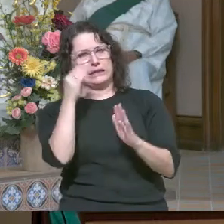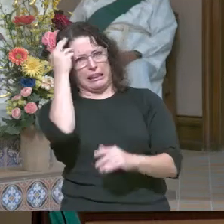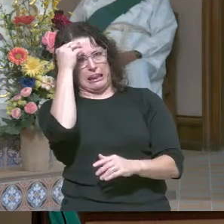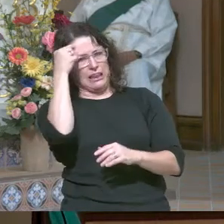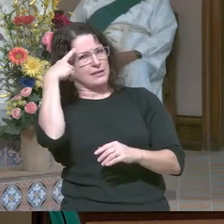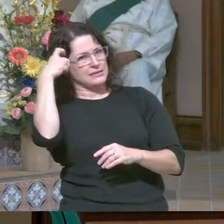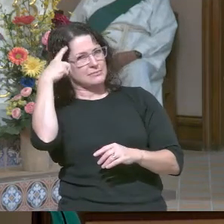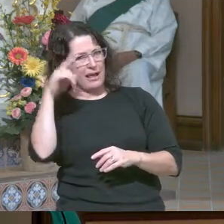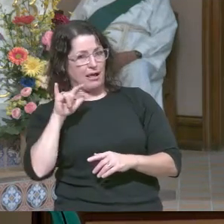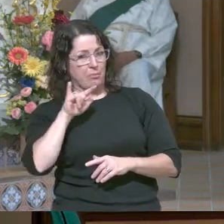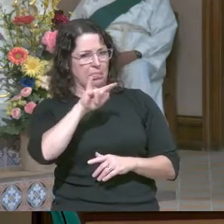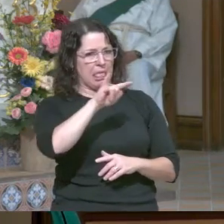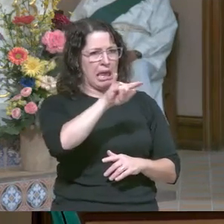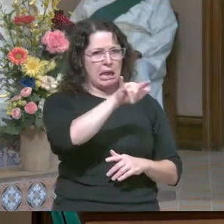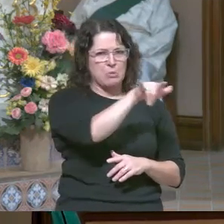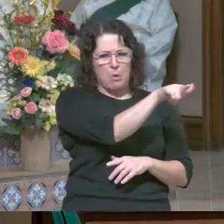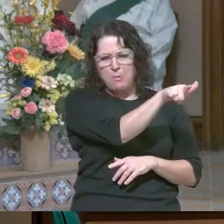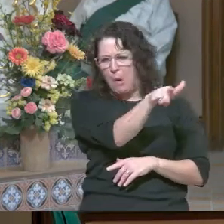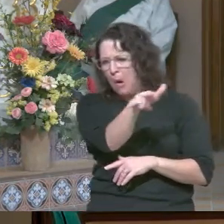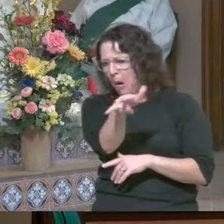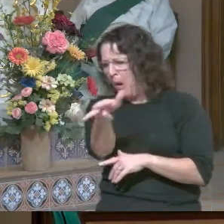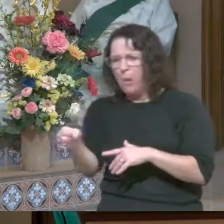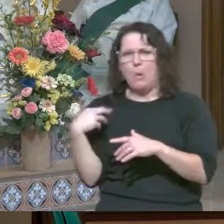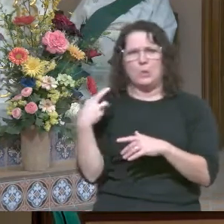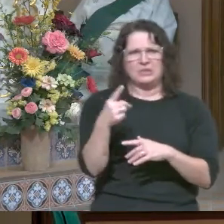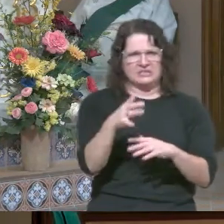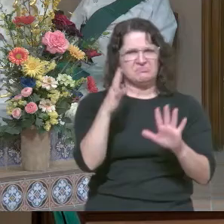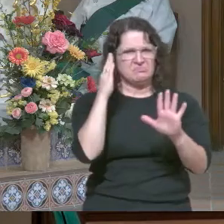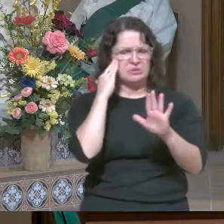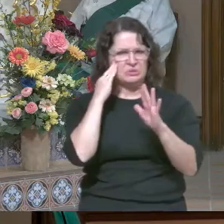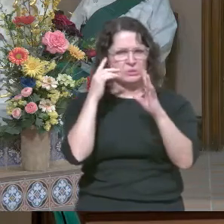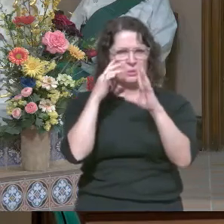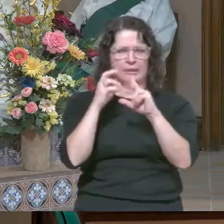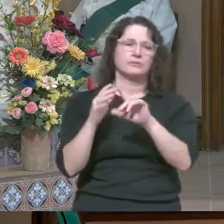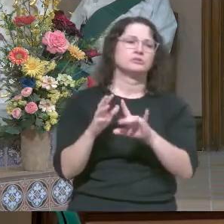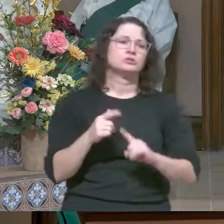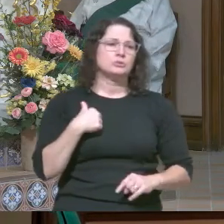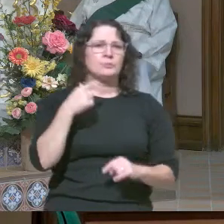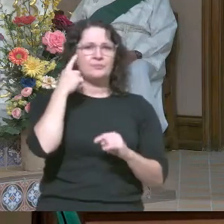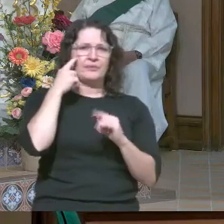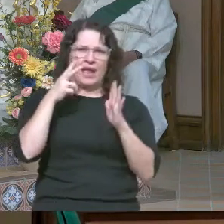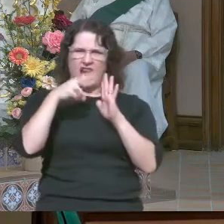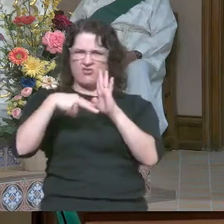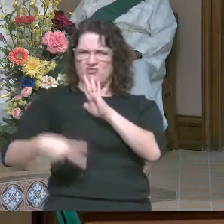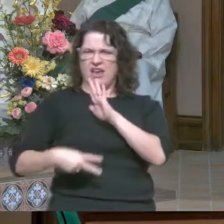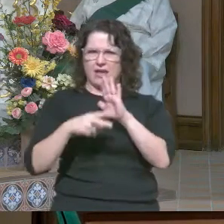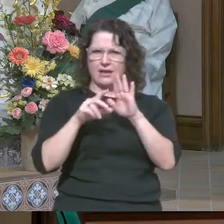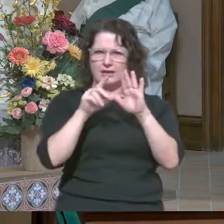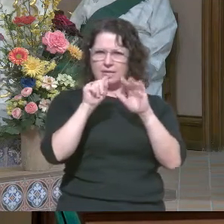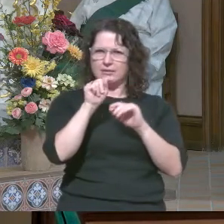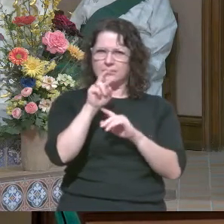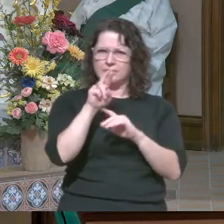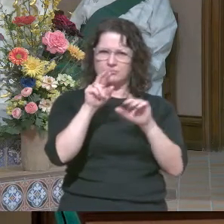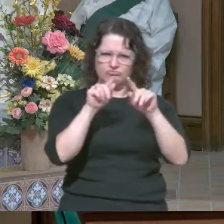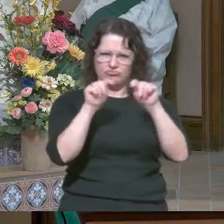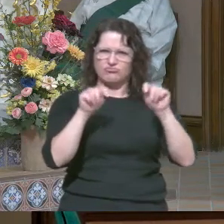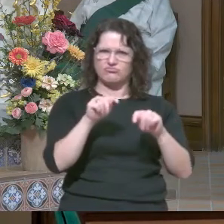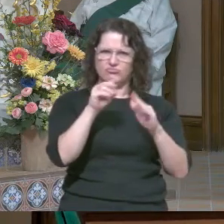Washington. And I read the transcripts of that. This fellow, I think his name is Todd Beamer, if I'm not